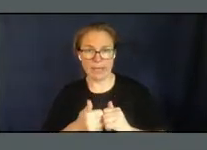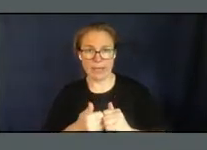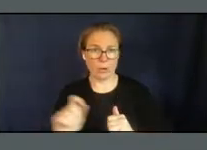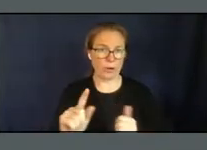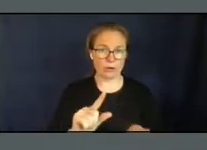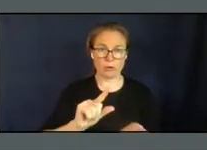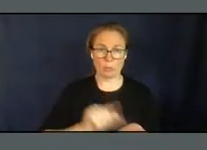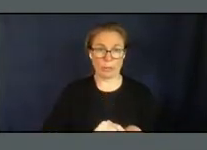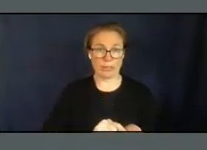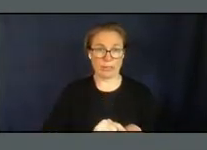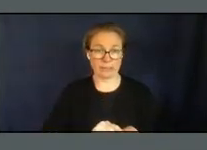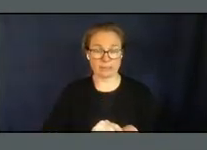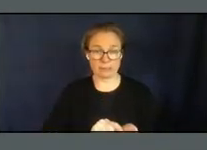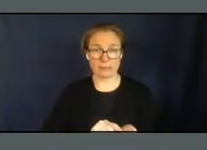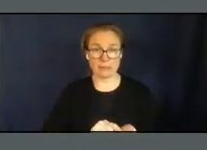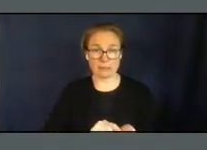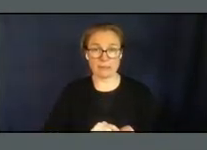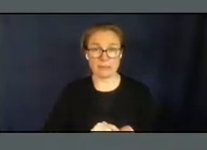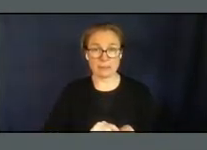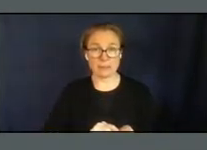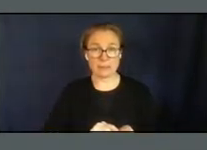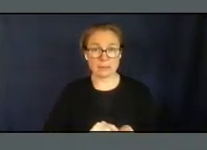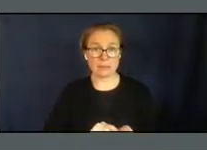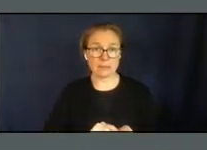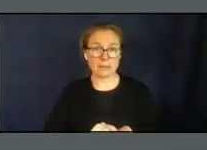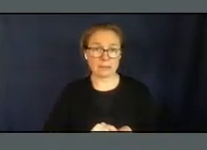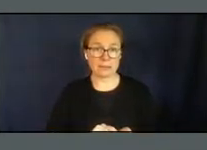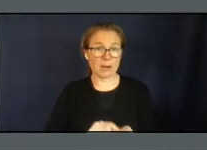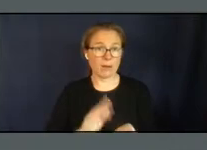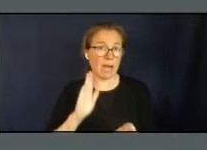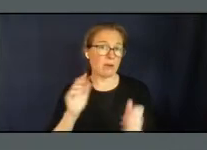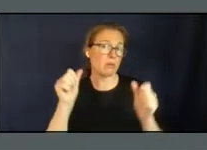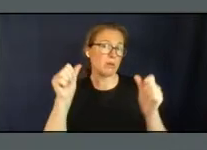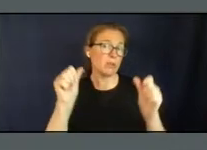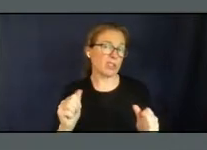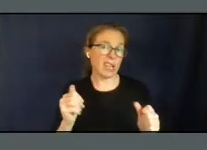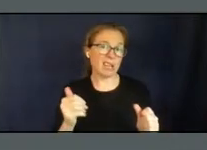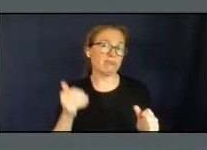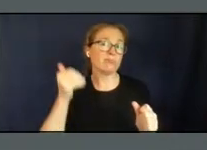and it will be displayed over the next couple of months across the university.